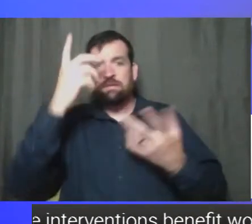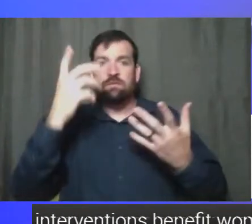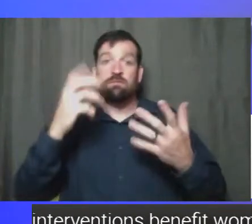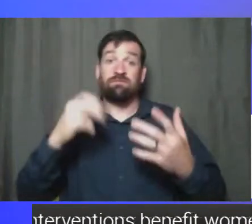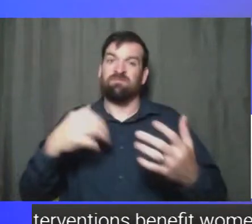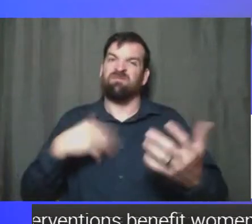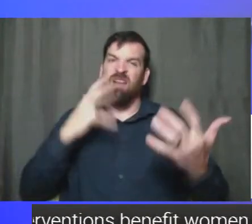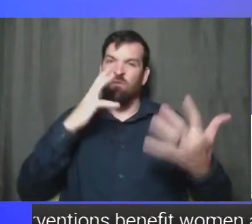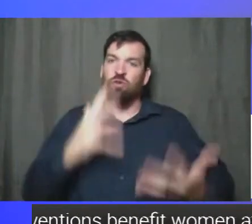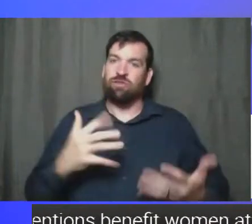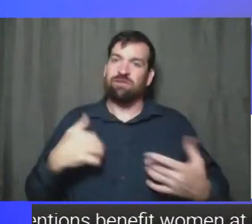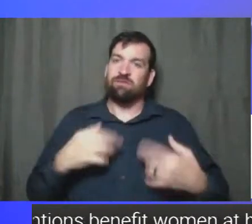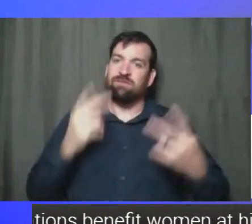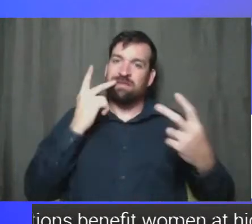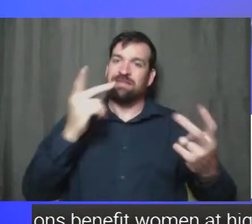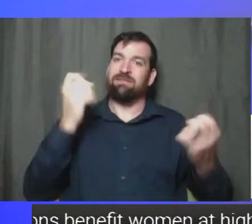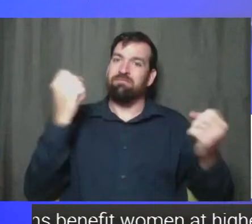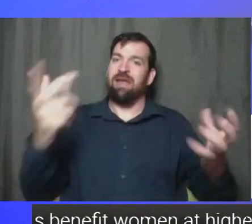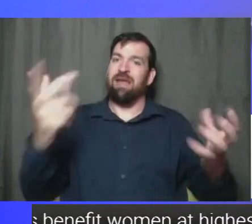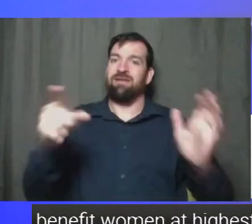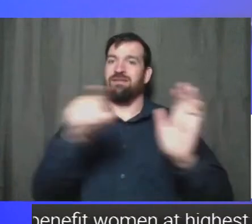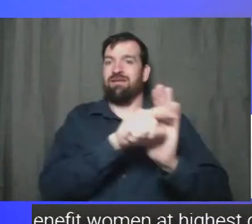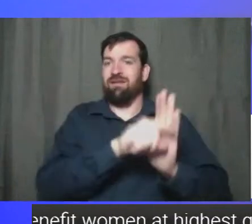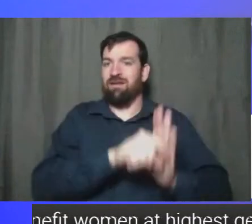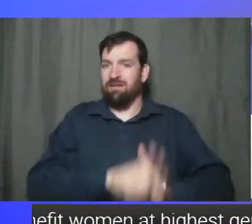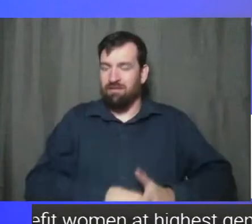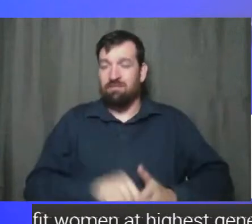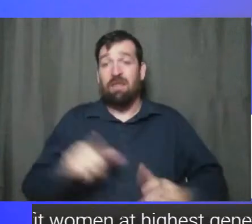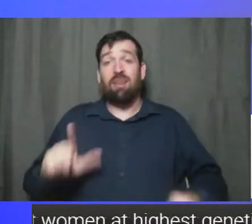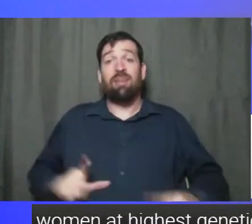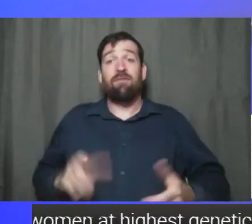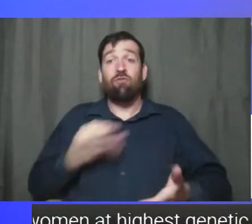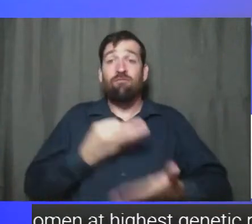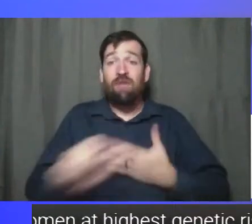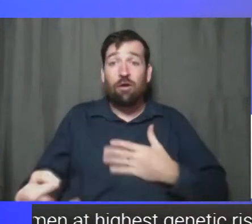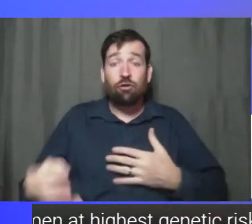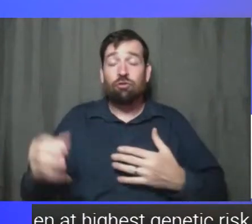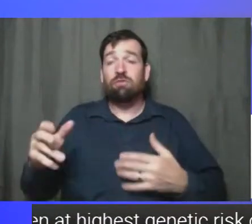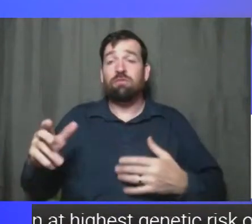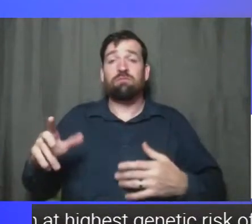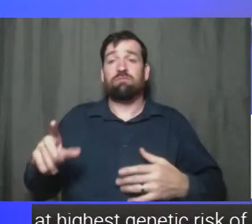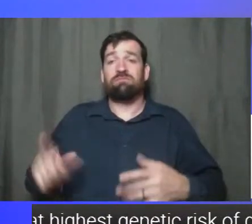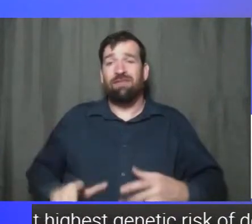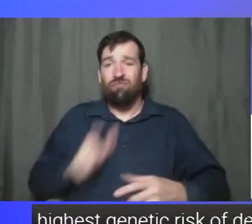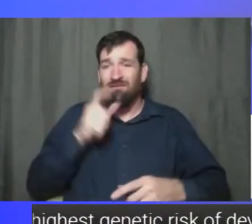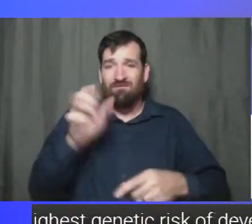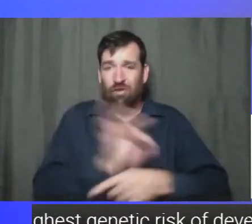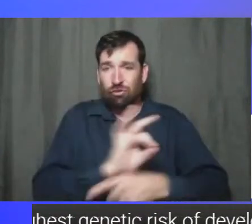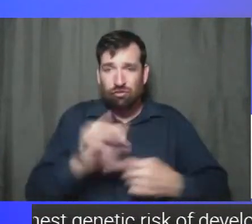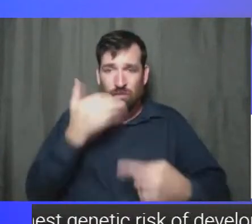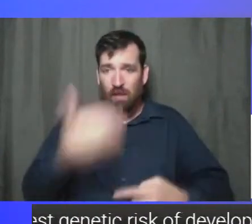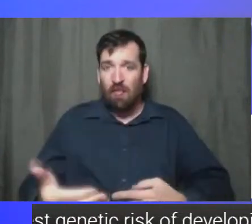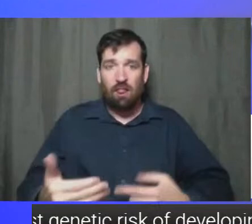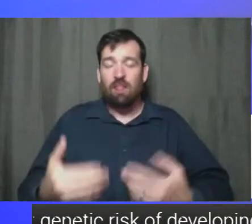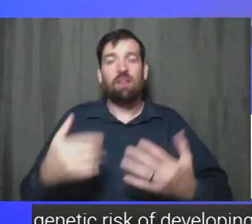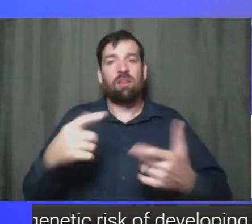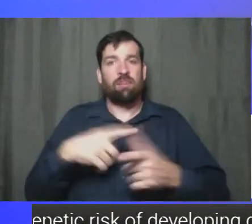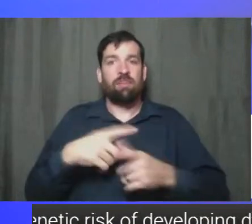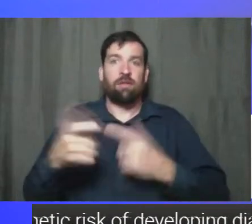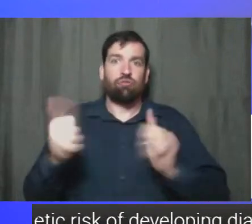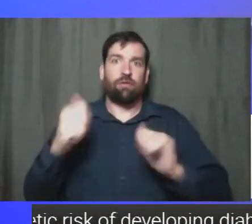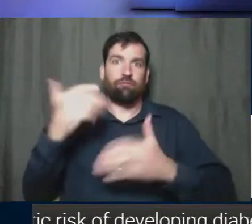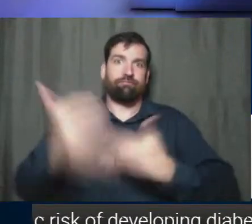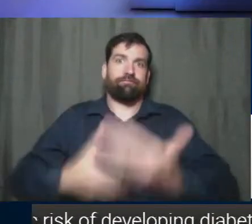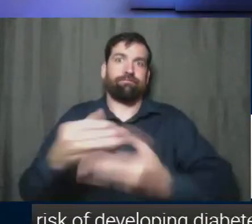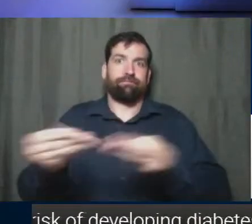negative effects of supplements. People come in with liver failure, liver dysfunction, and then we have to try to work through that and help them through that process. Roger, I